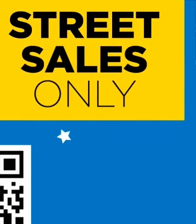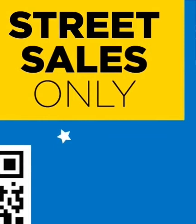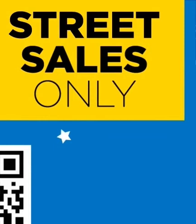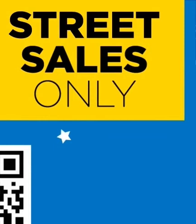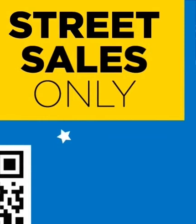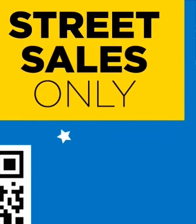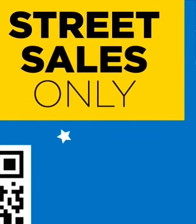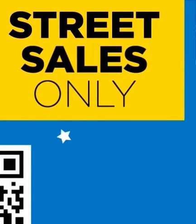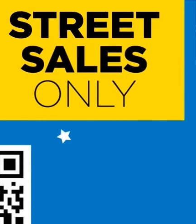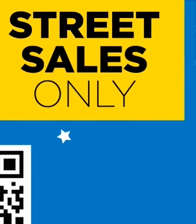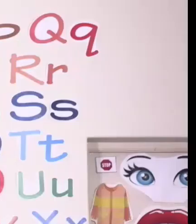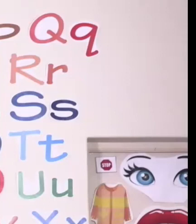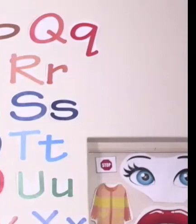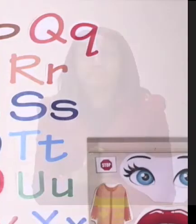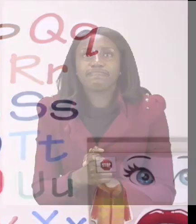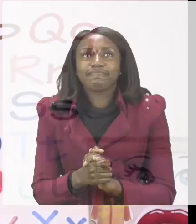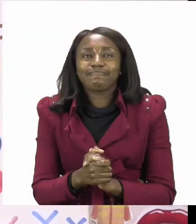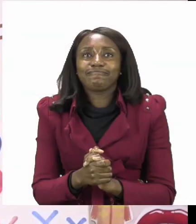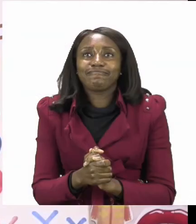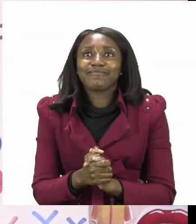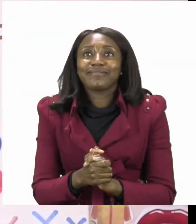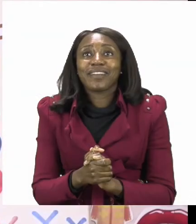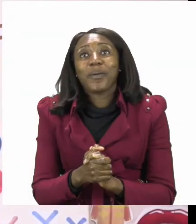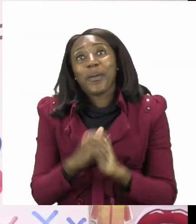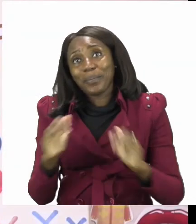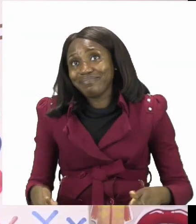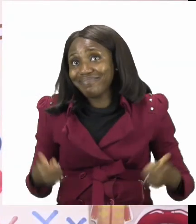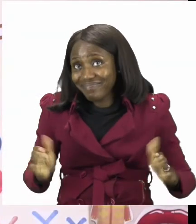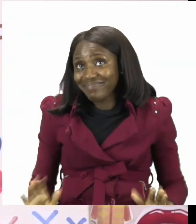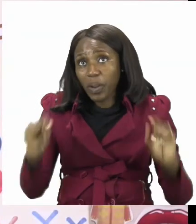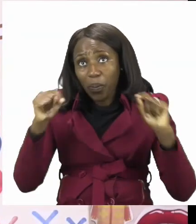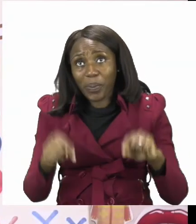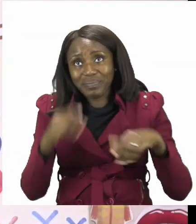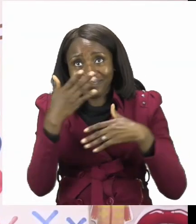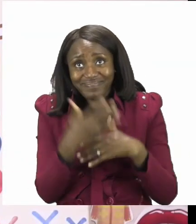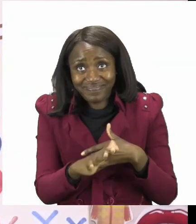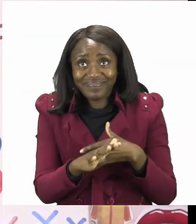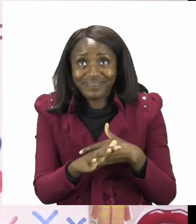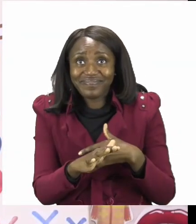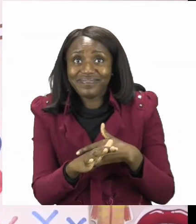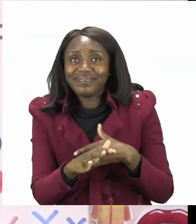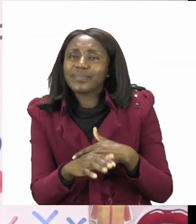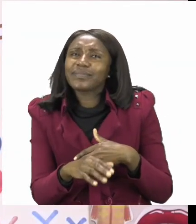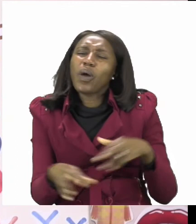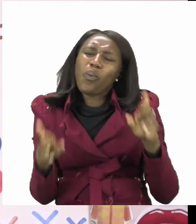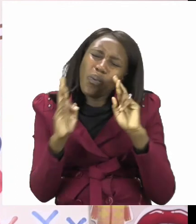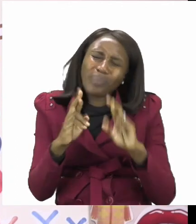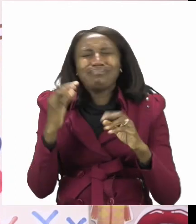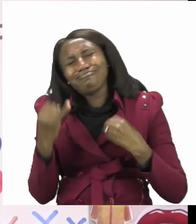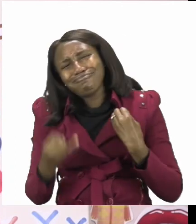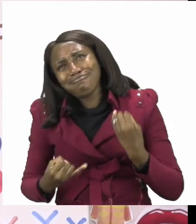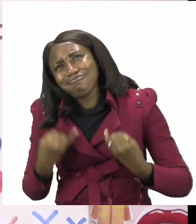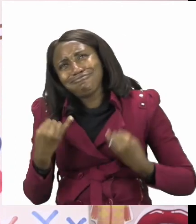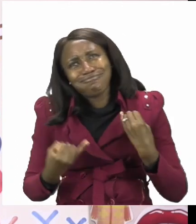activities with Zoe and Zoshi. Boys and girls, we have now come to the end of our lesson, and I hope you had fun.